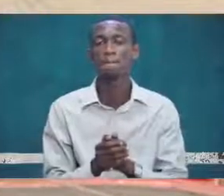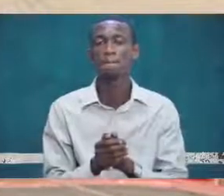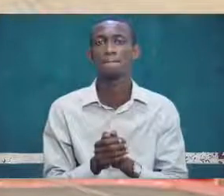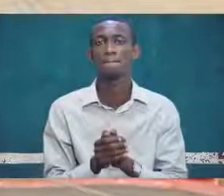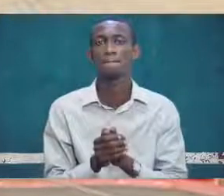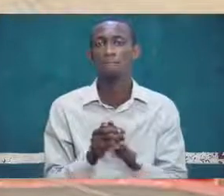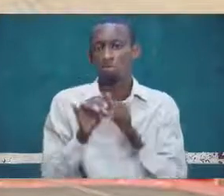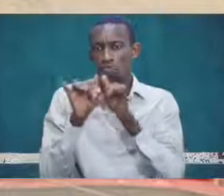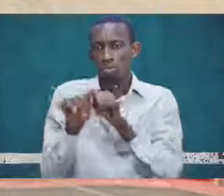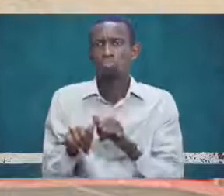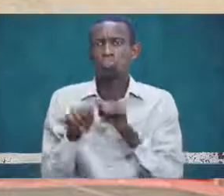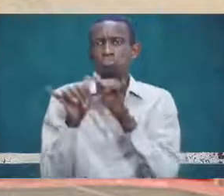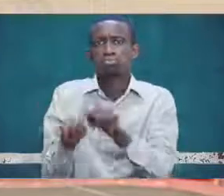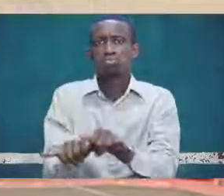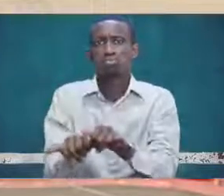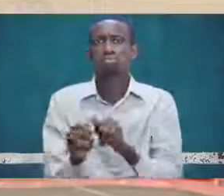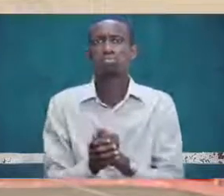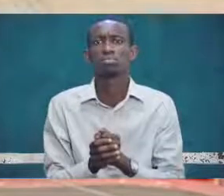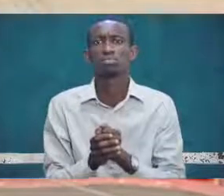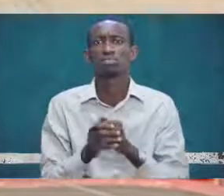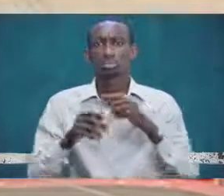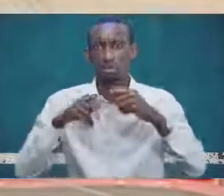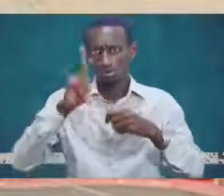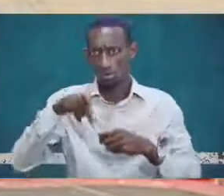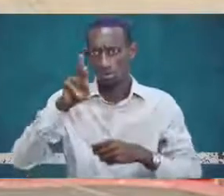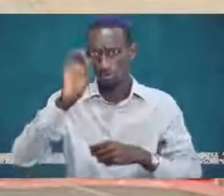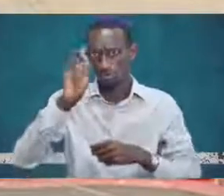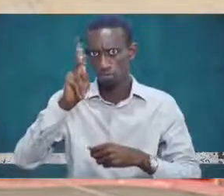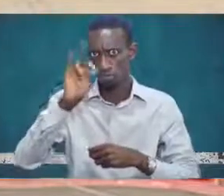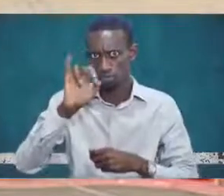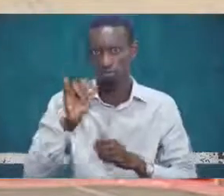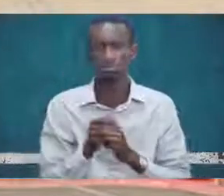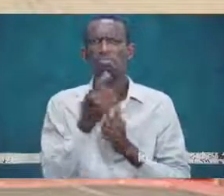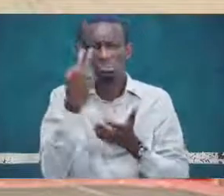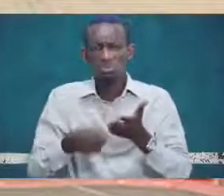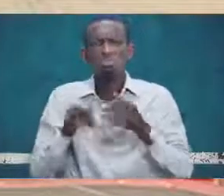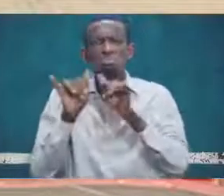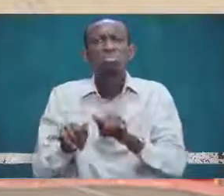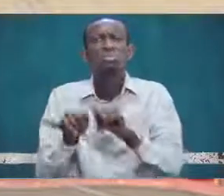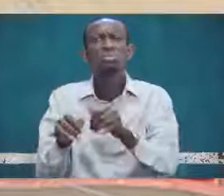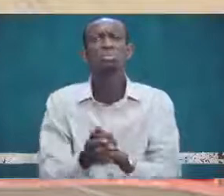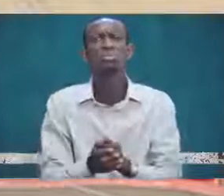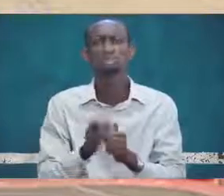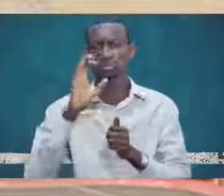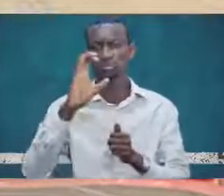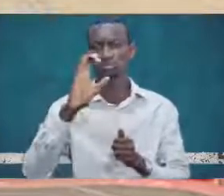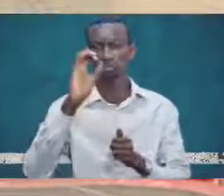proportionality. That's what I'm going to explain to you. What is constant of